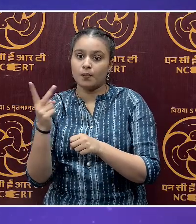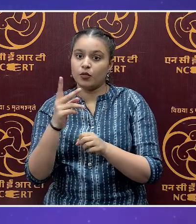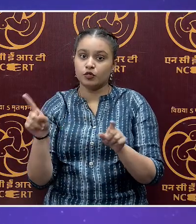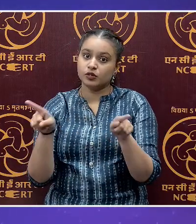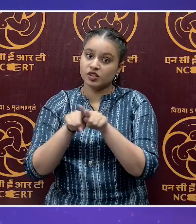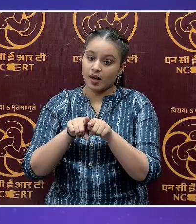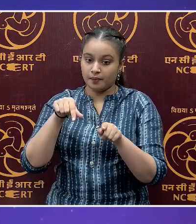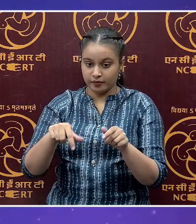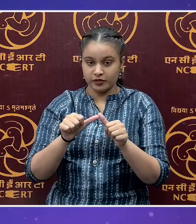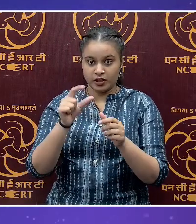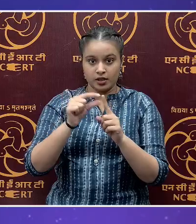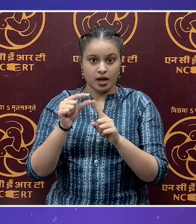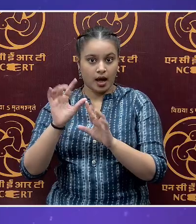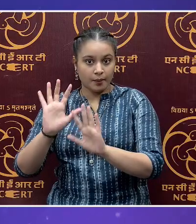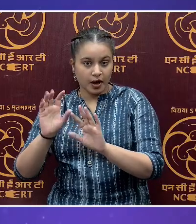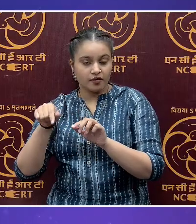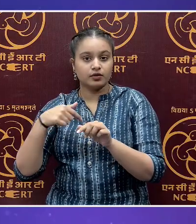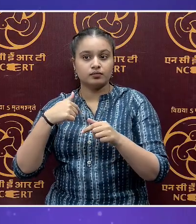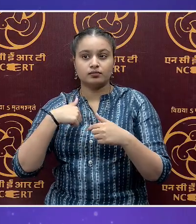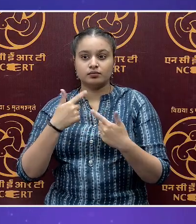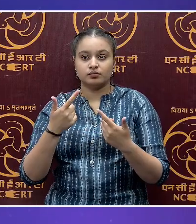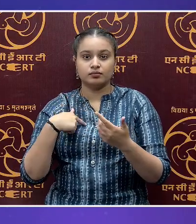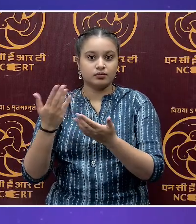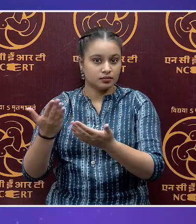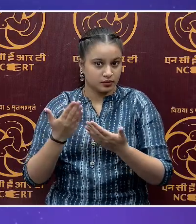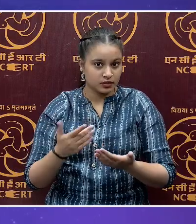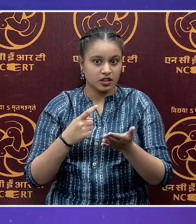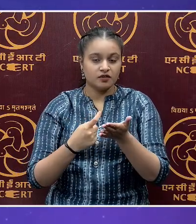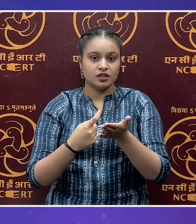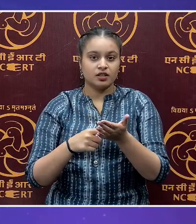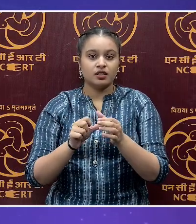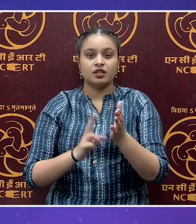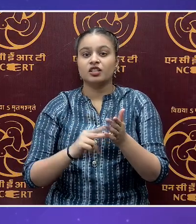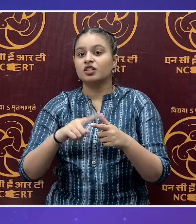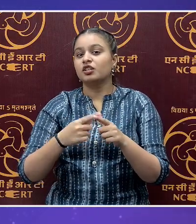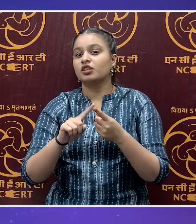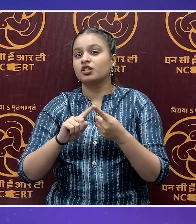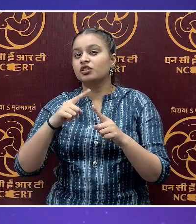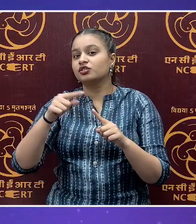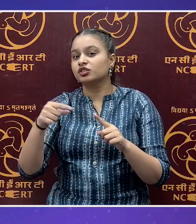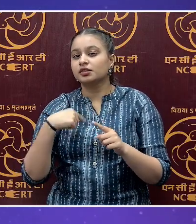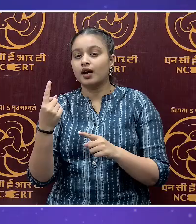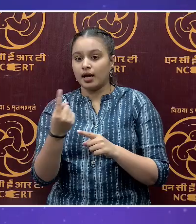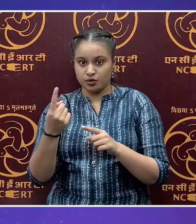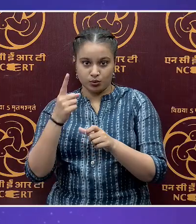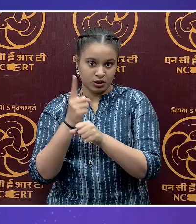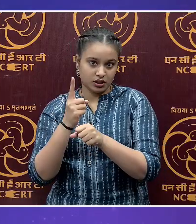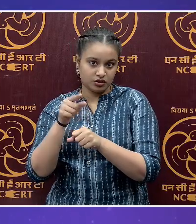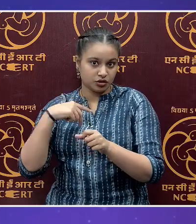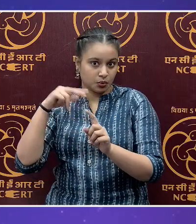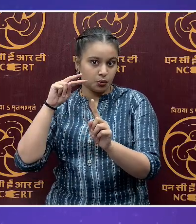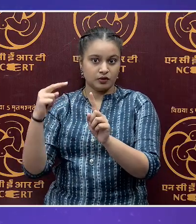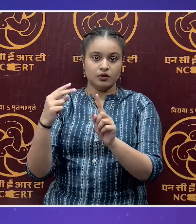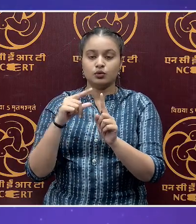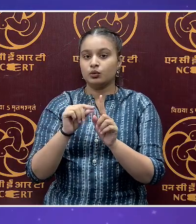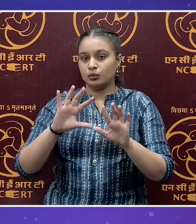this application they can navigate. I invite Ranjit, can you help us on this single teacher login points of view?